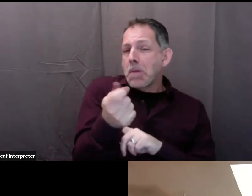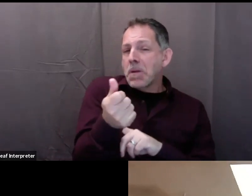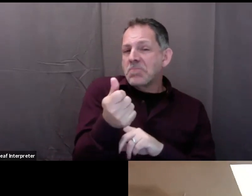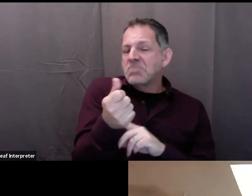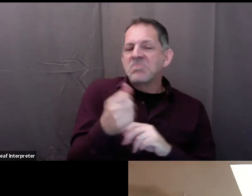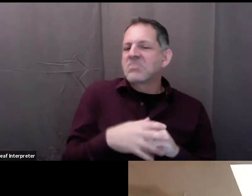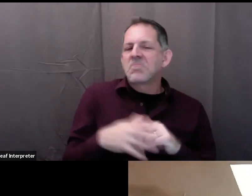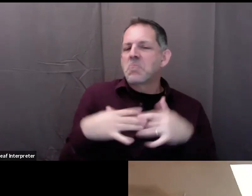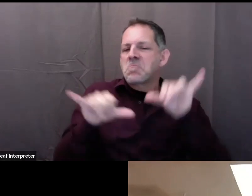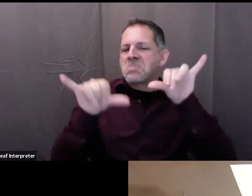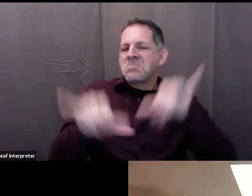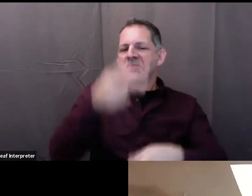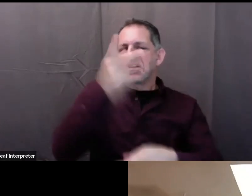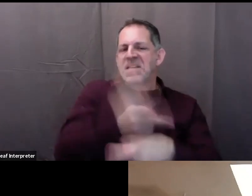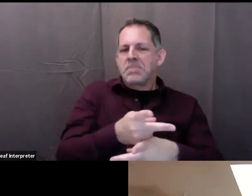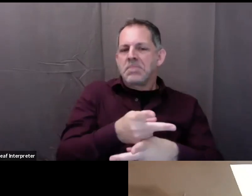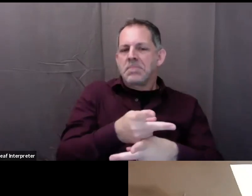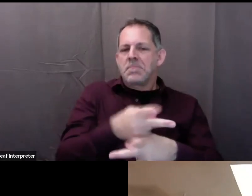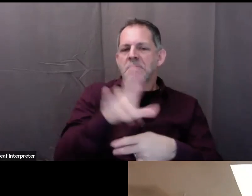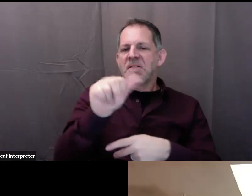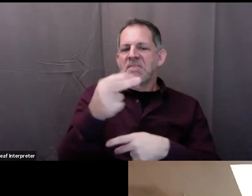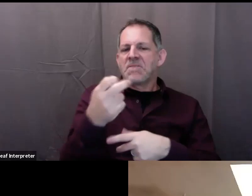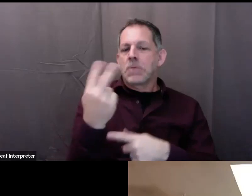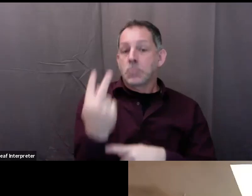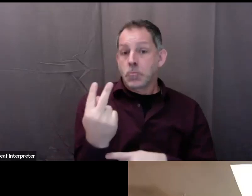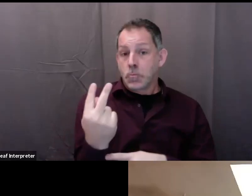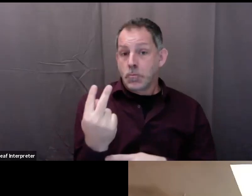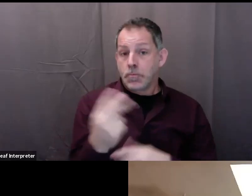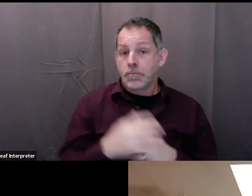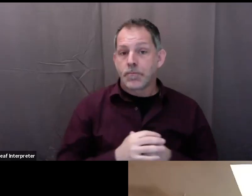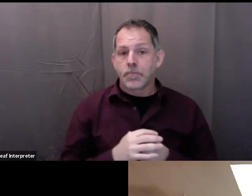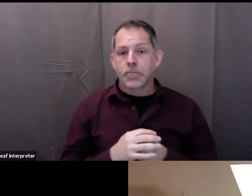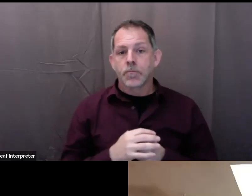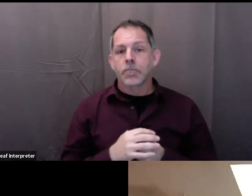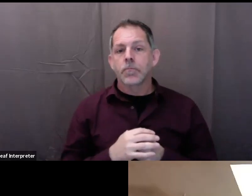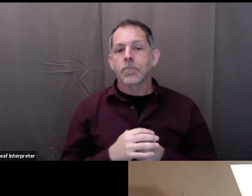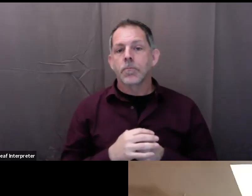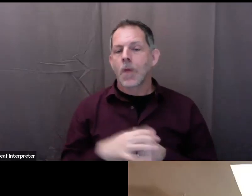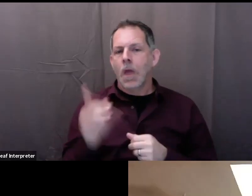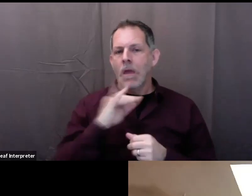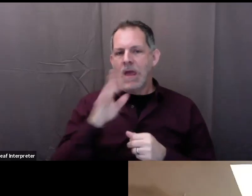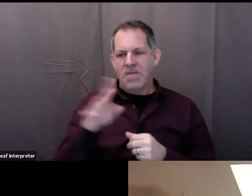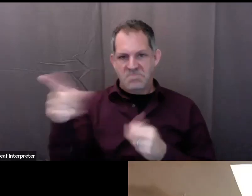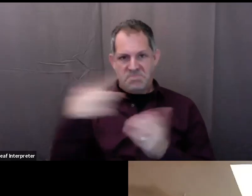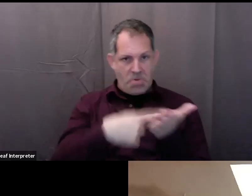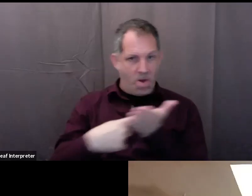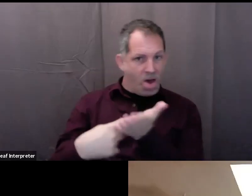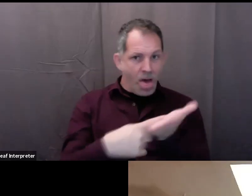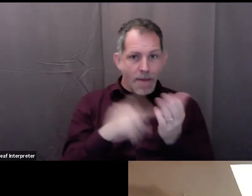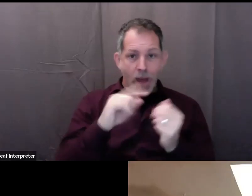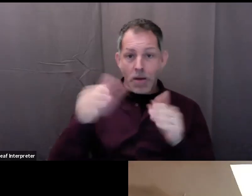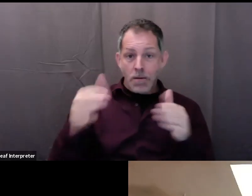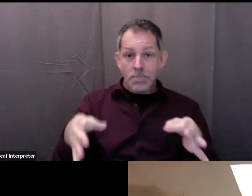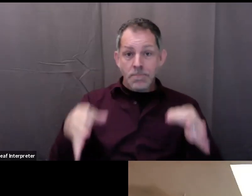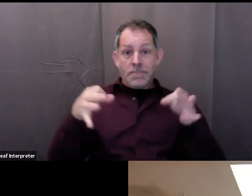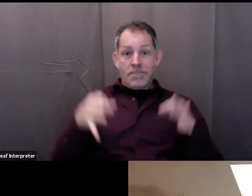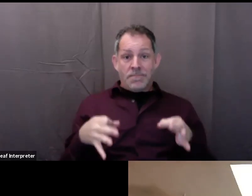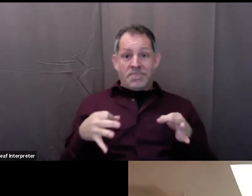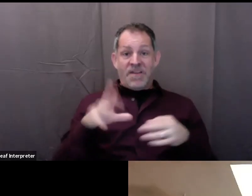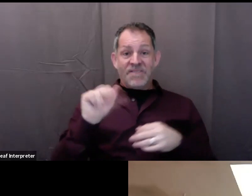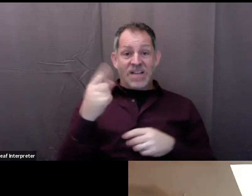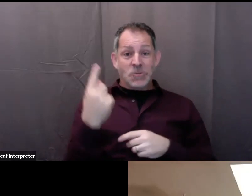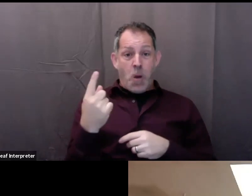that. We have had no discussions with the state or even internally what that would even look like.